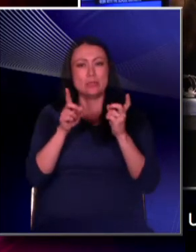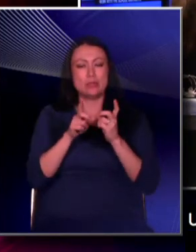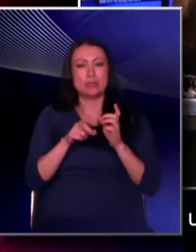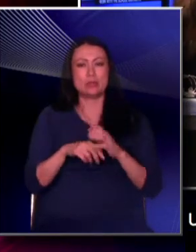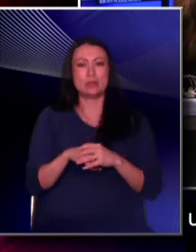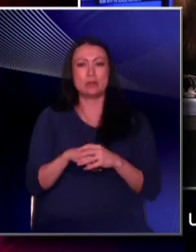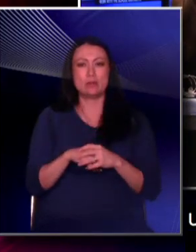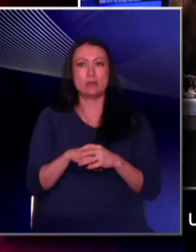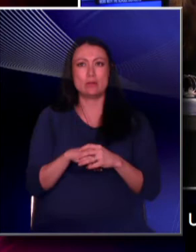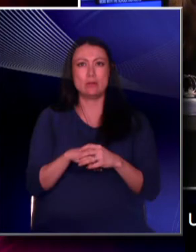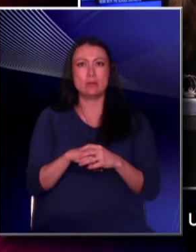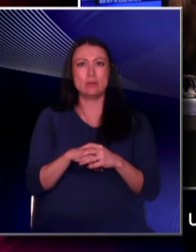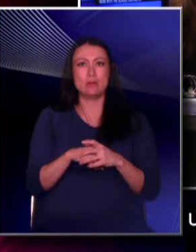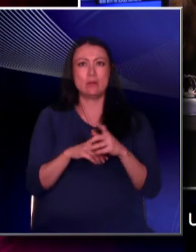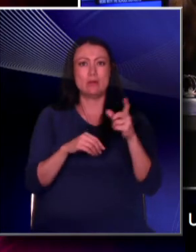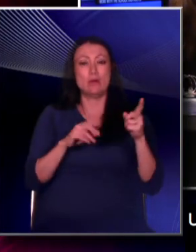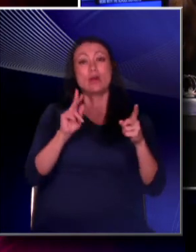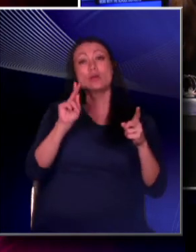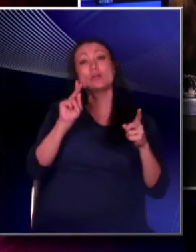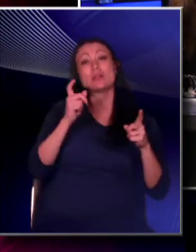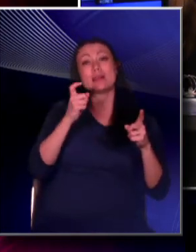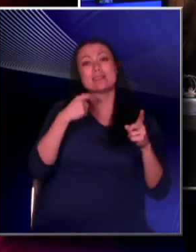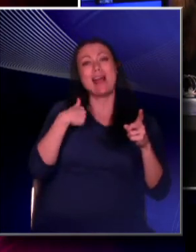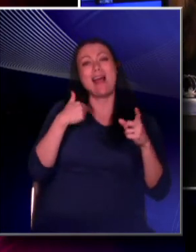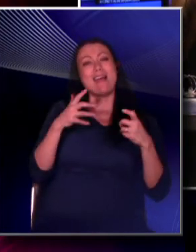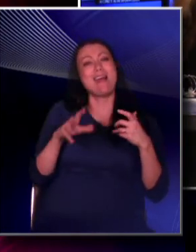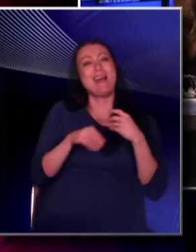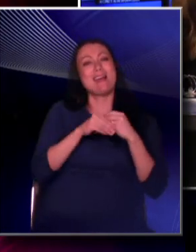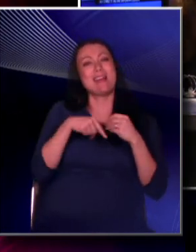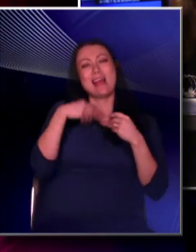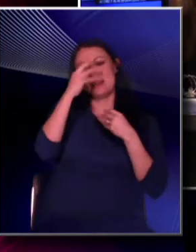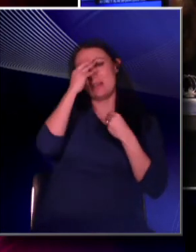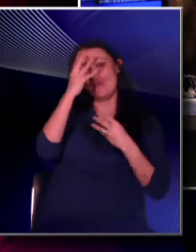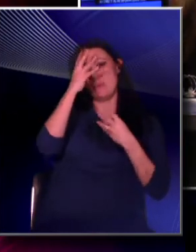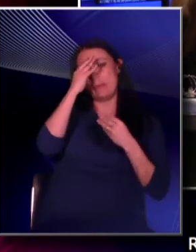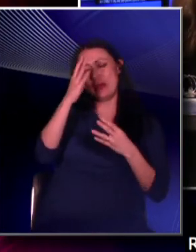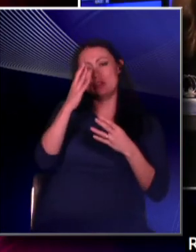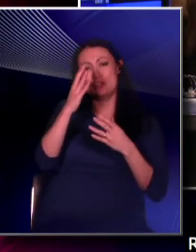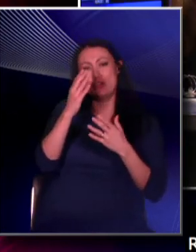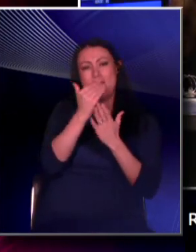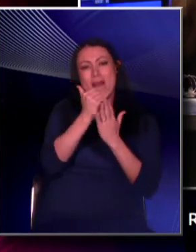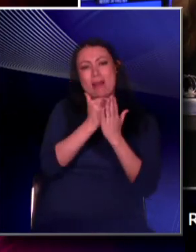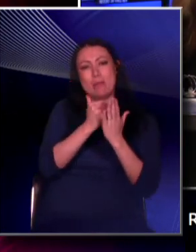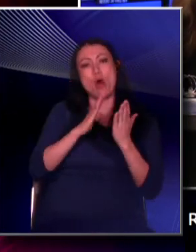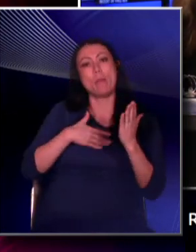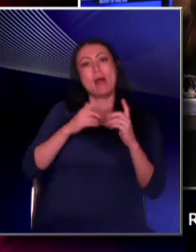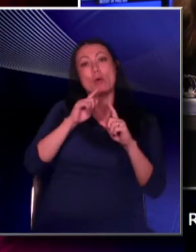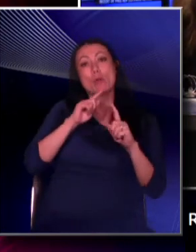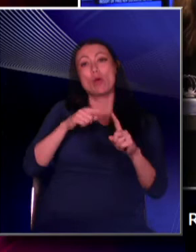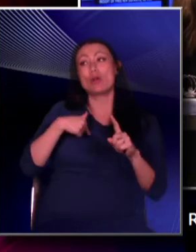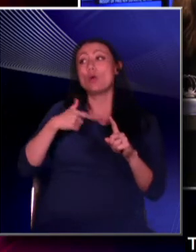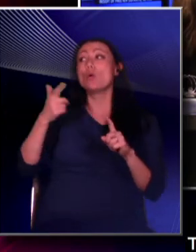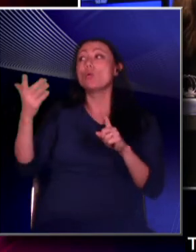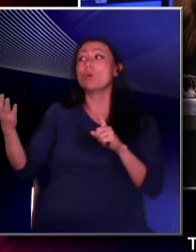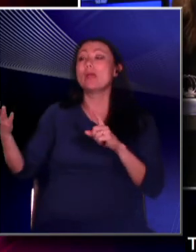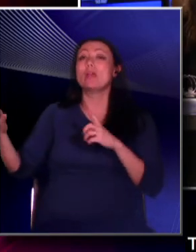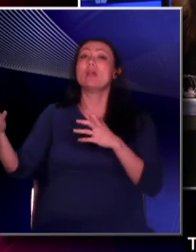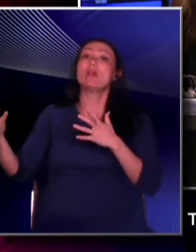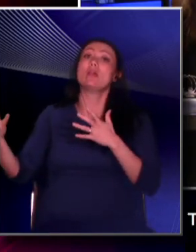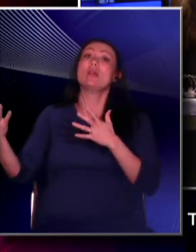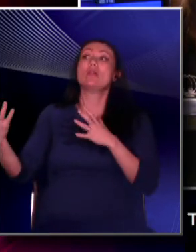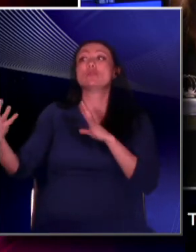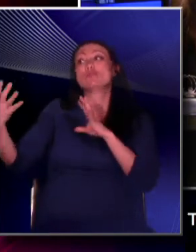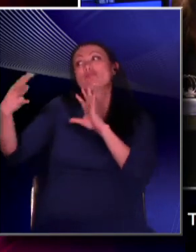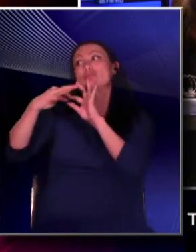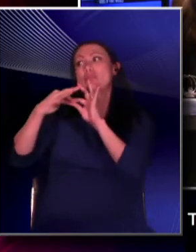add it as an informational item in my report. You know, we've brought on 3 new districts. We're serving this many kids, if that would help.